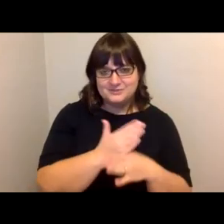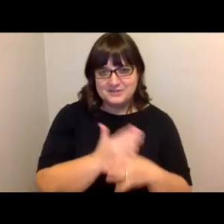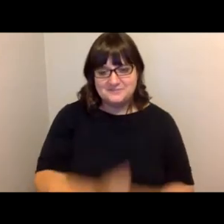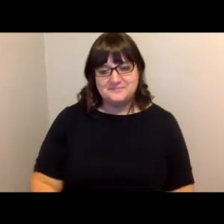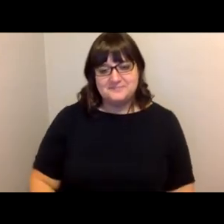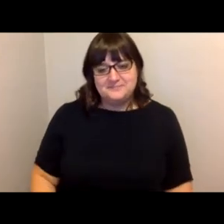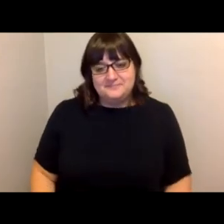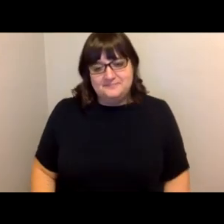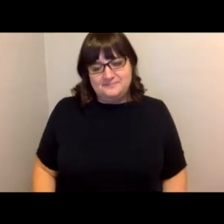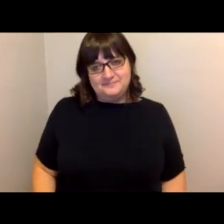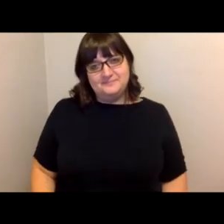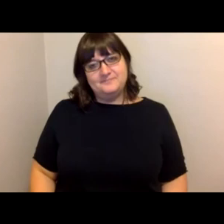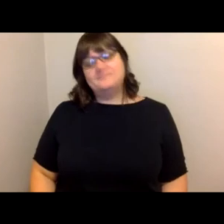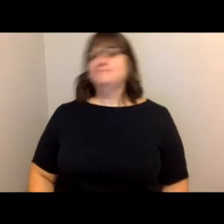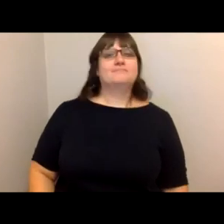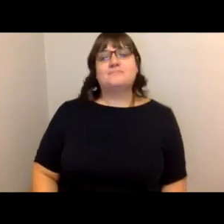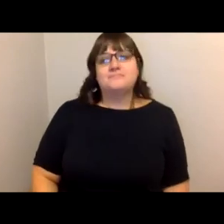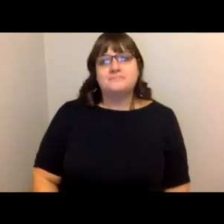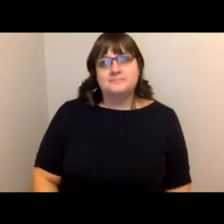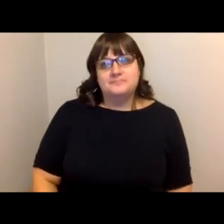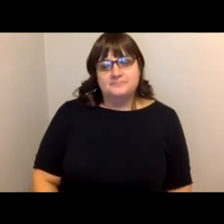So and